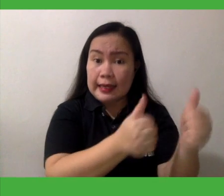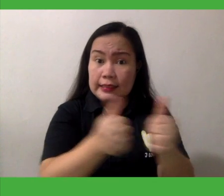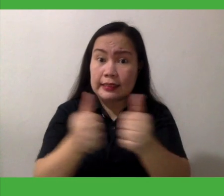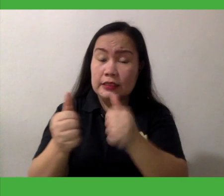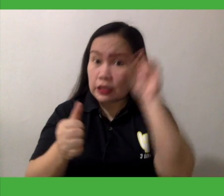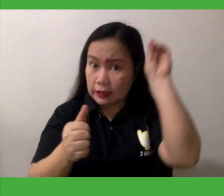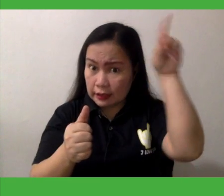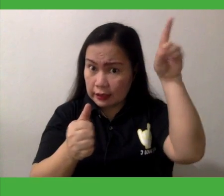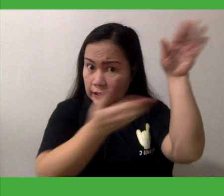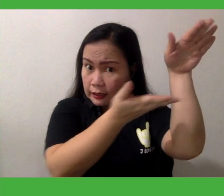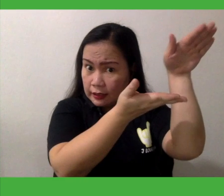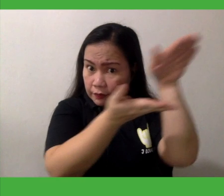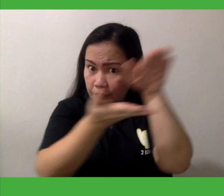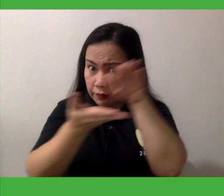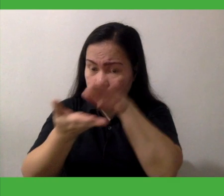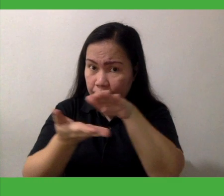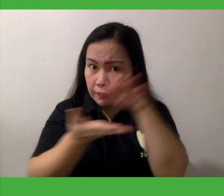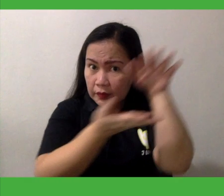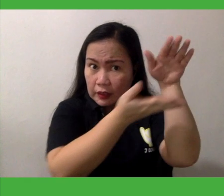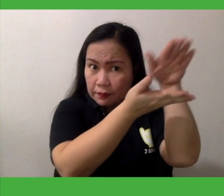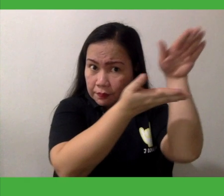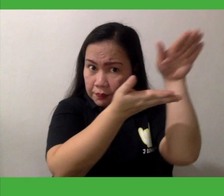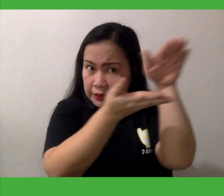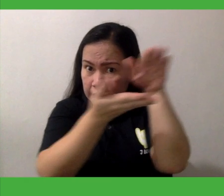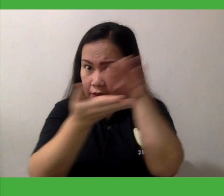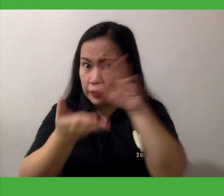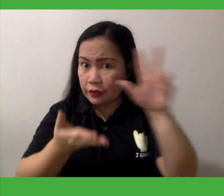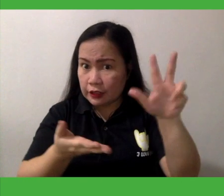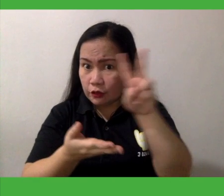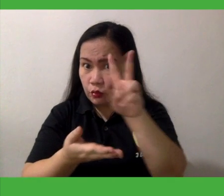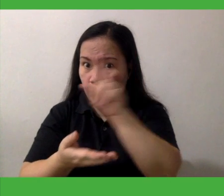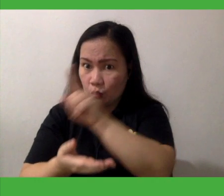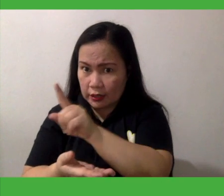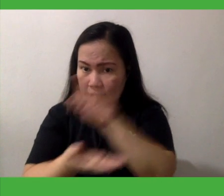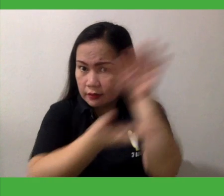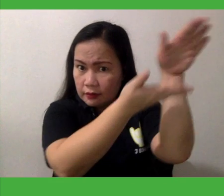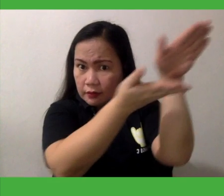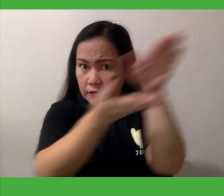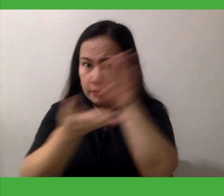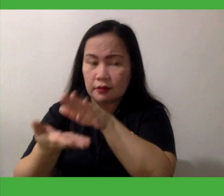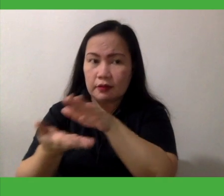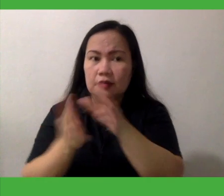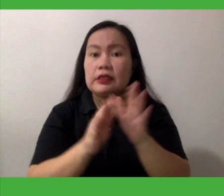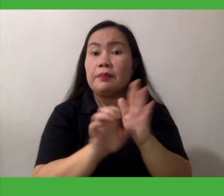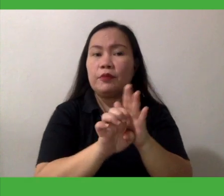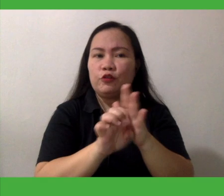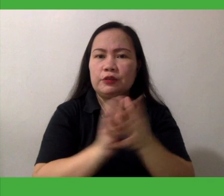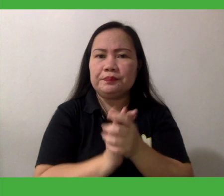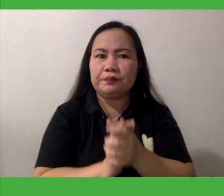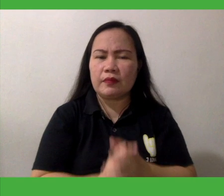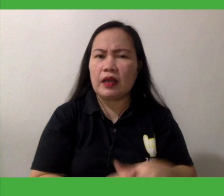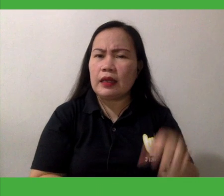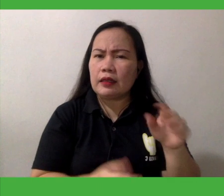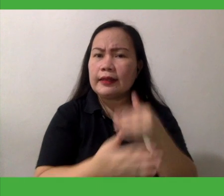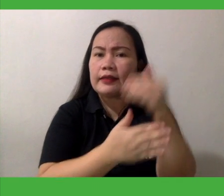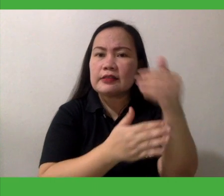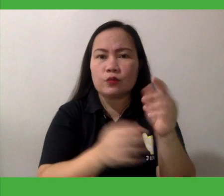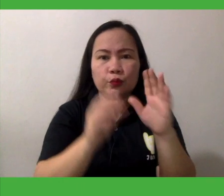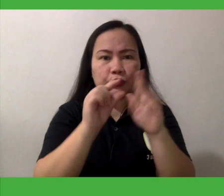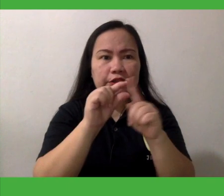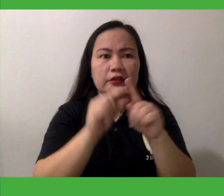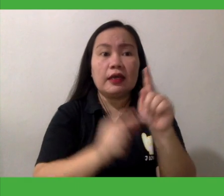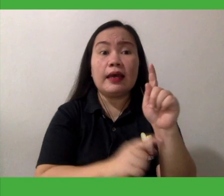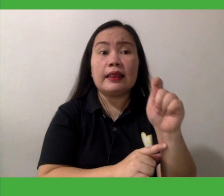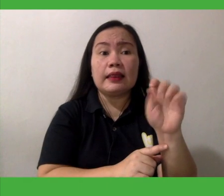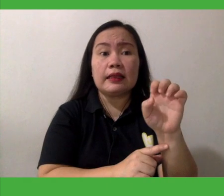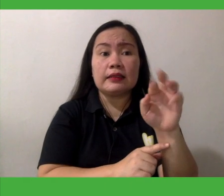degree. Okay? So, let's have this term. Okay? Ano naman ang ibig sabihin ng term?